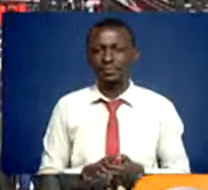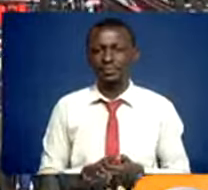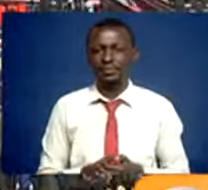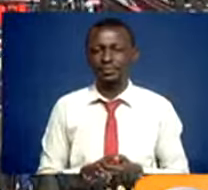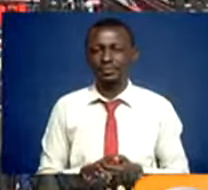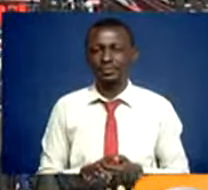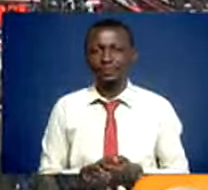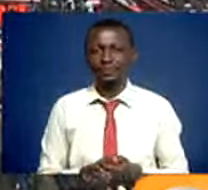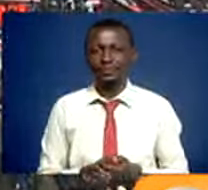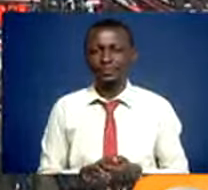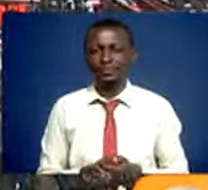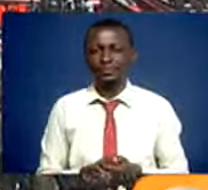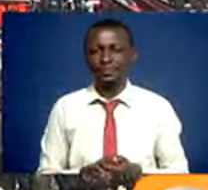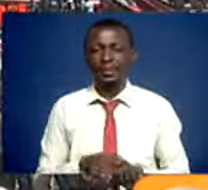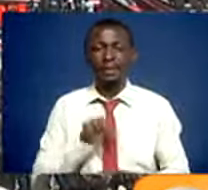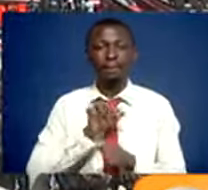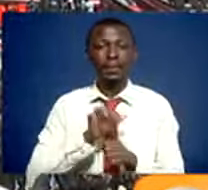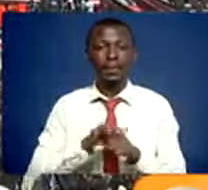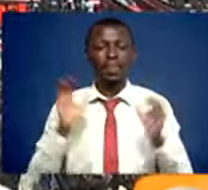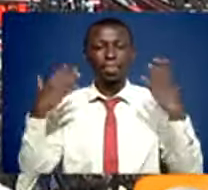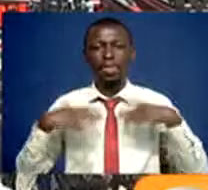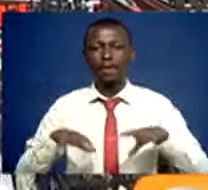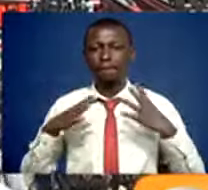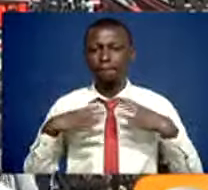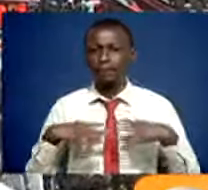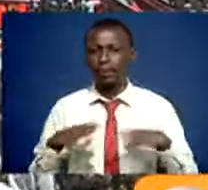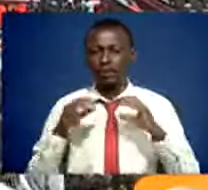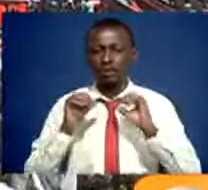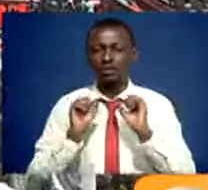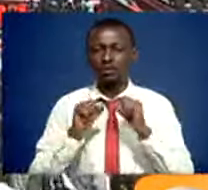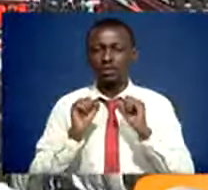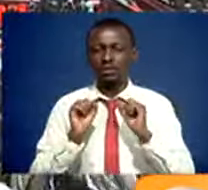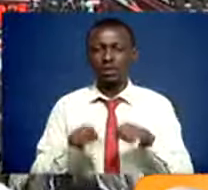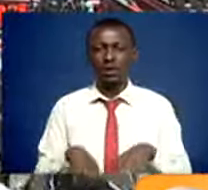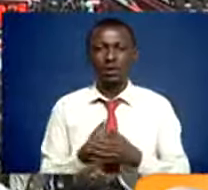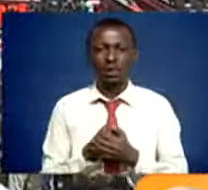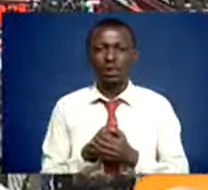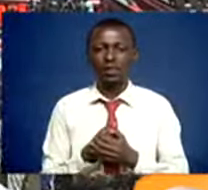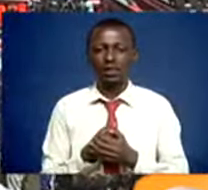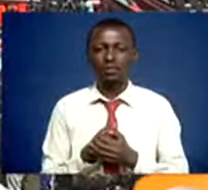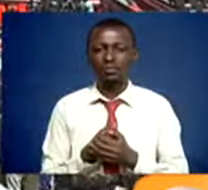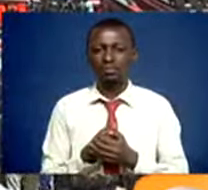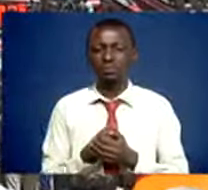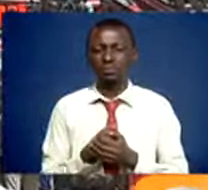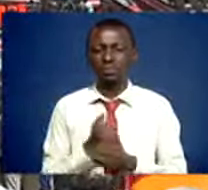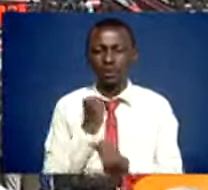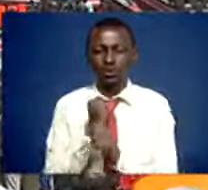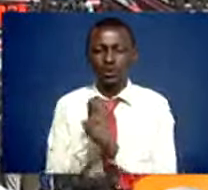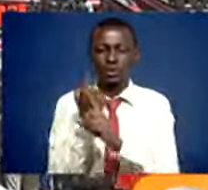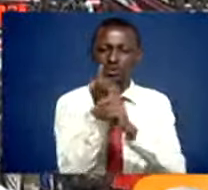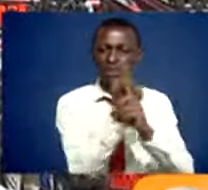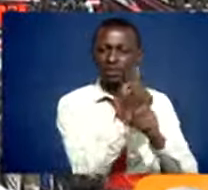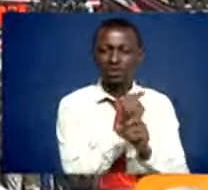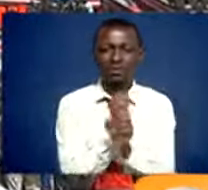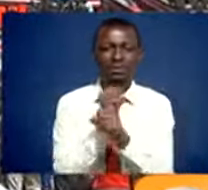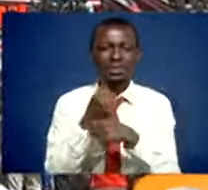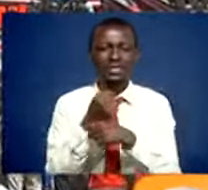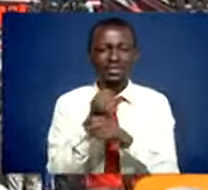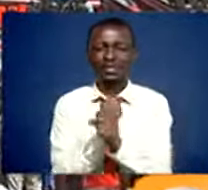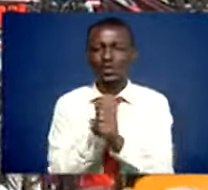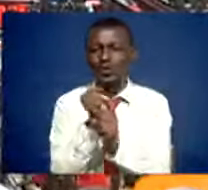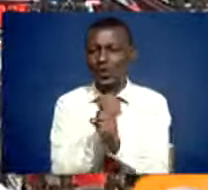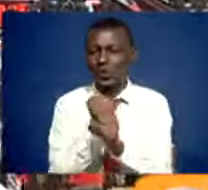sugarcane, millet and sorghum, to the ginning of goat cotton and the roasting of coffee beans in this country,